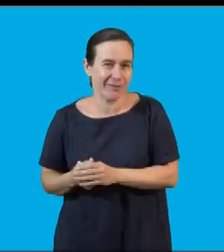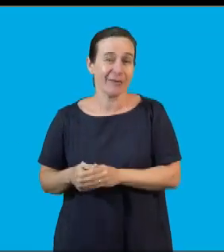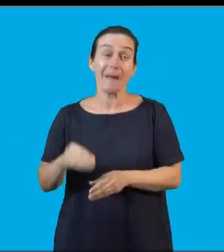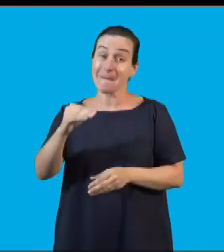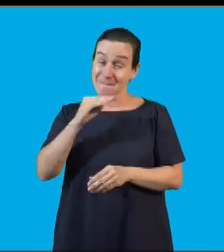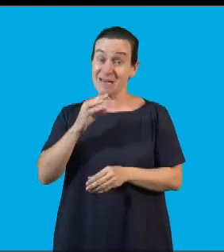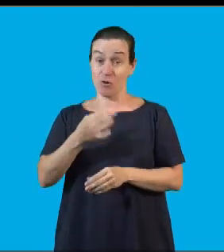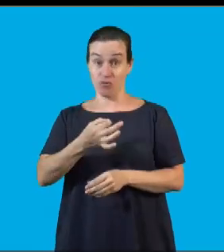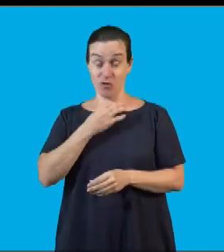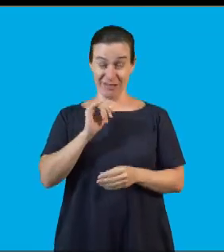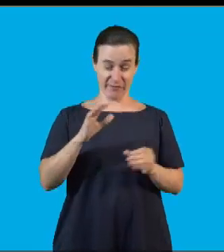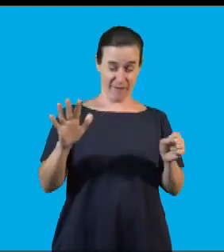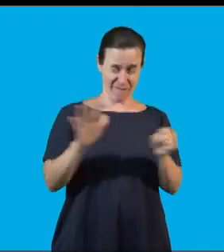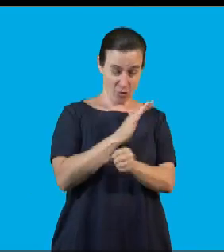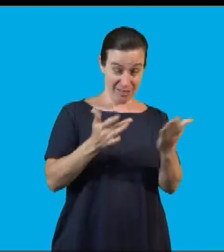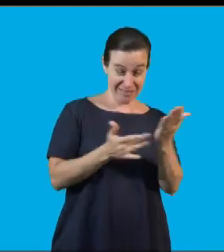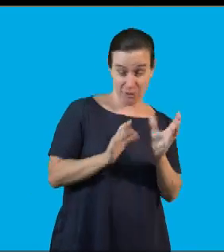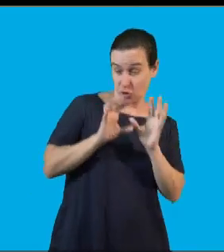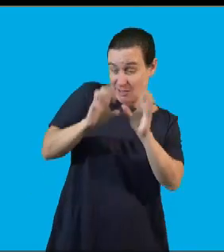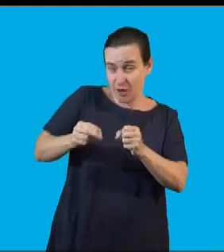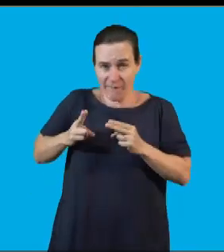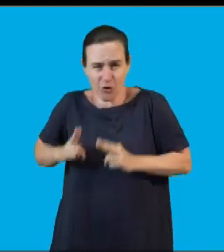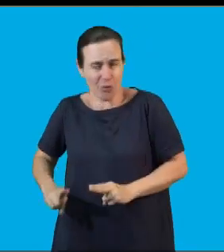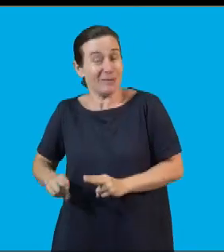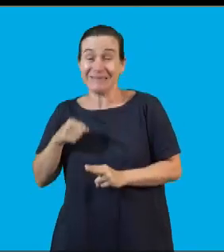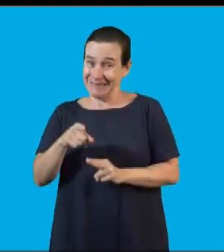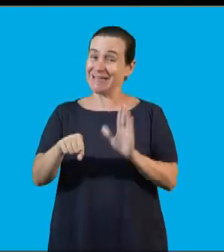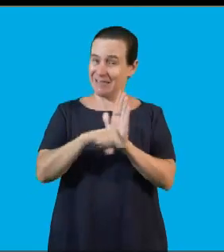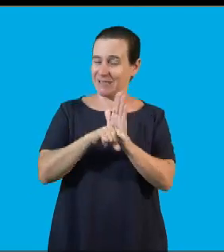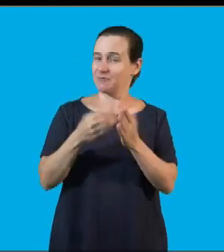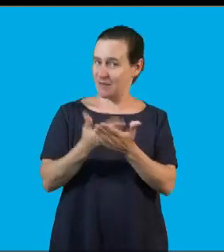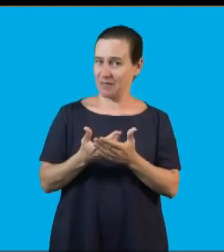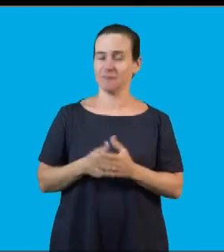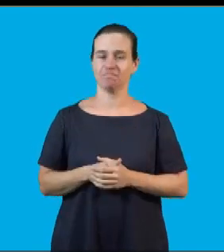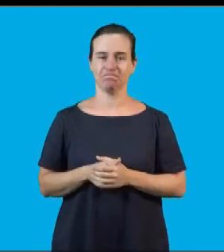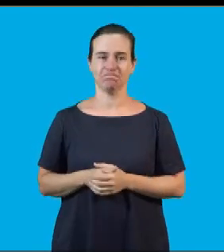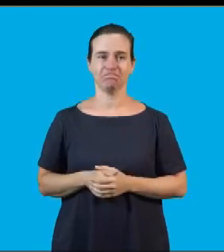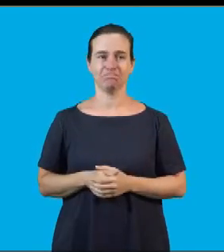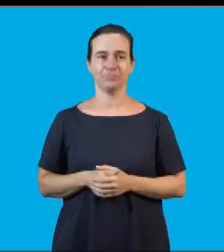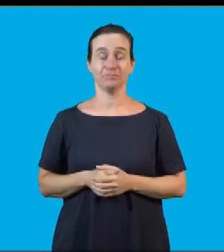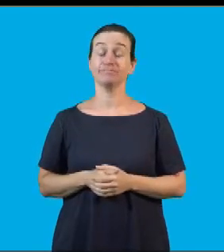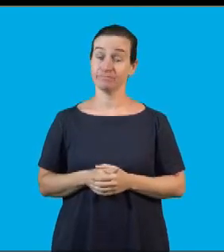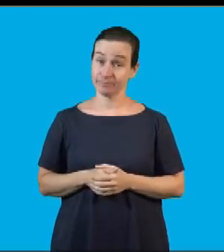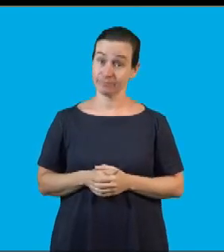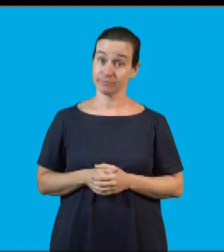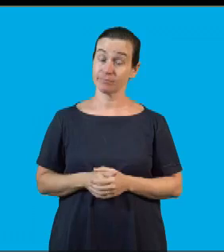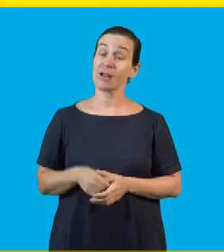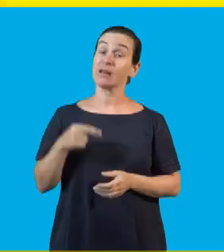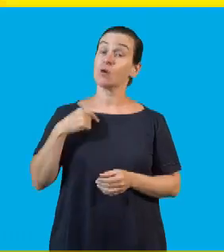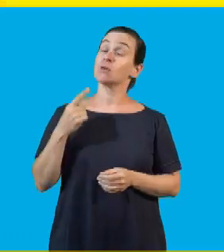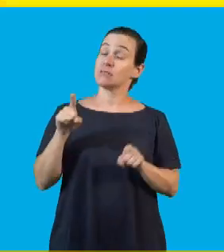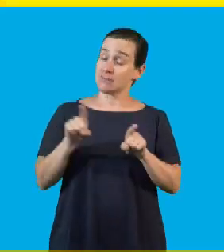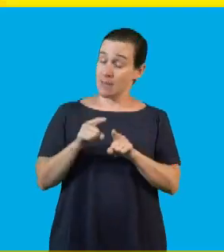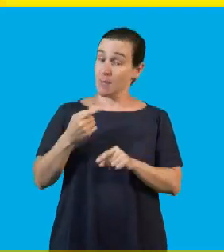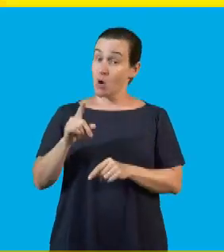of technology in replacing important human interactions. Now, you'll also be aware, grade 12, that there